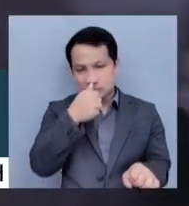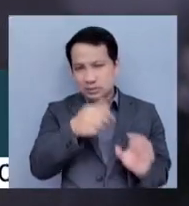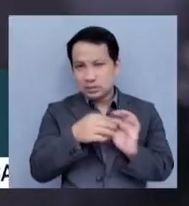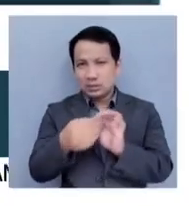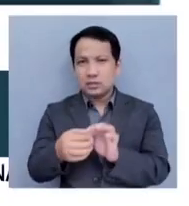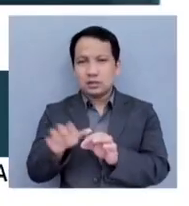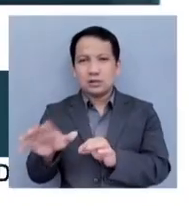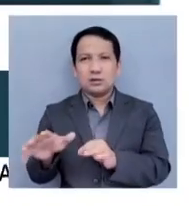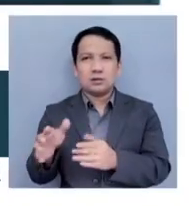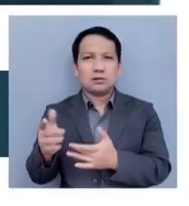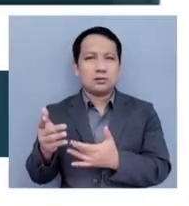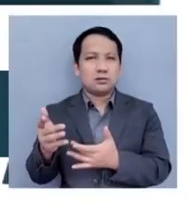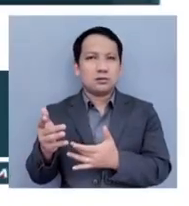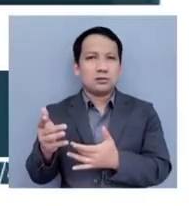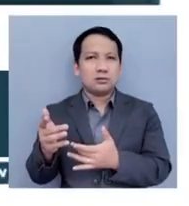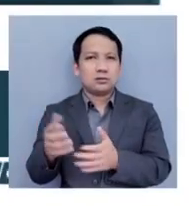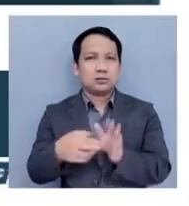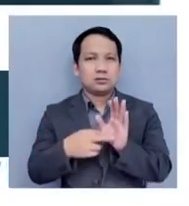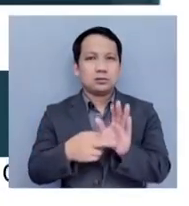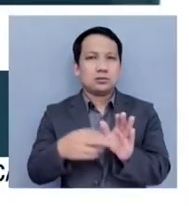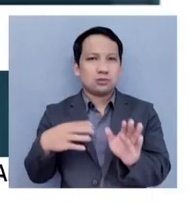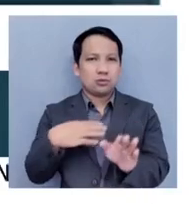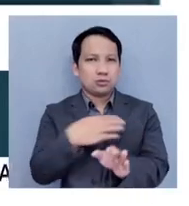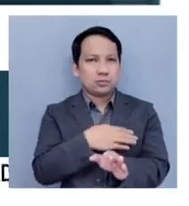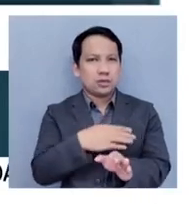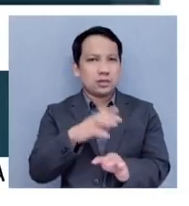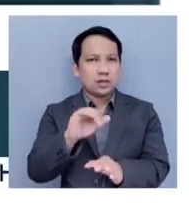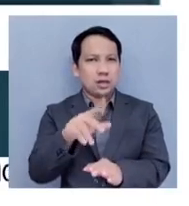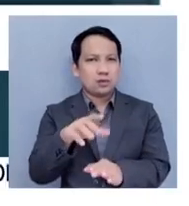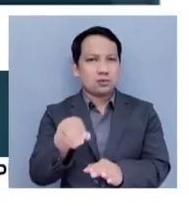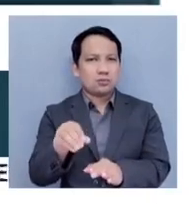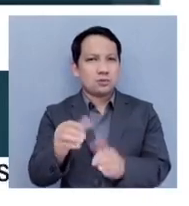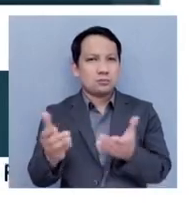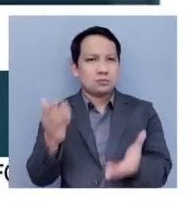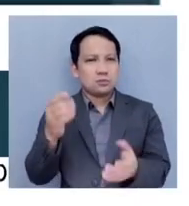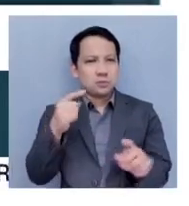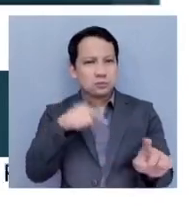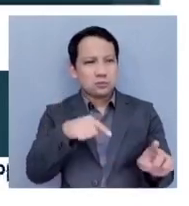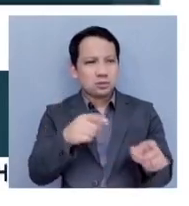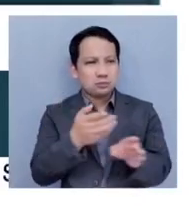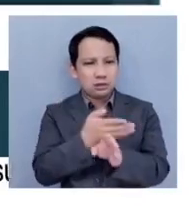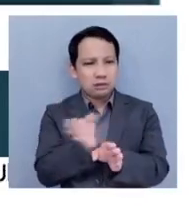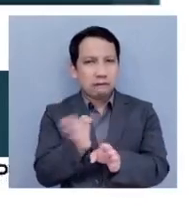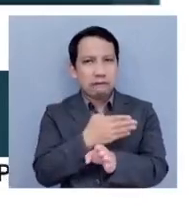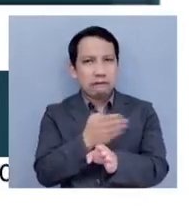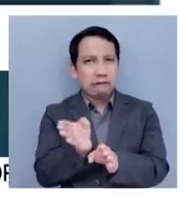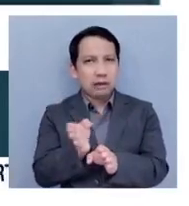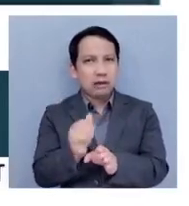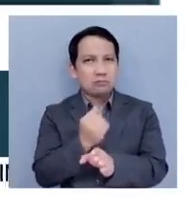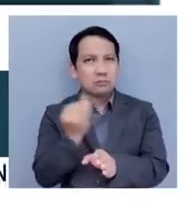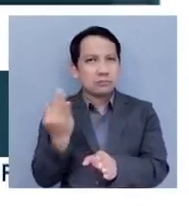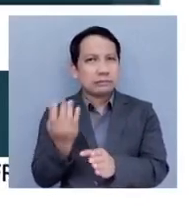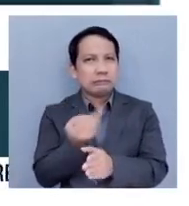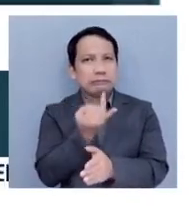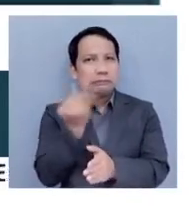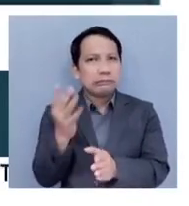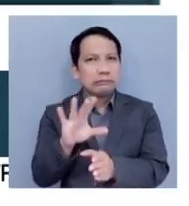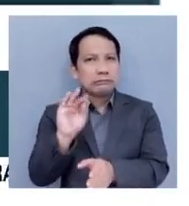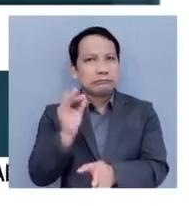that, Representative Acop, what other inconsistencies do you find in your own probe?